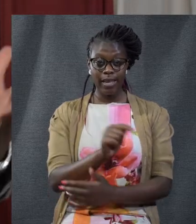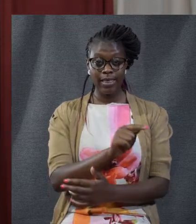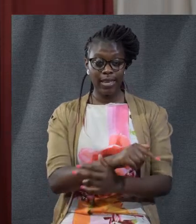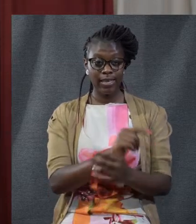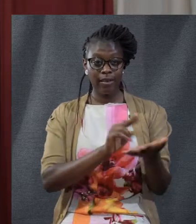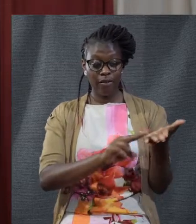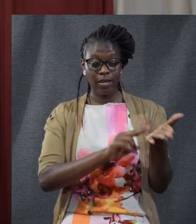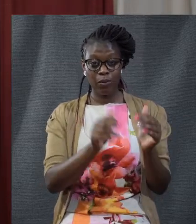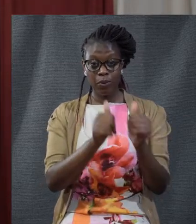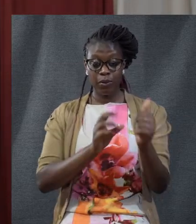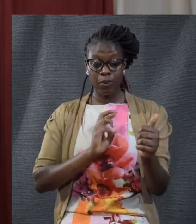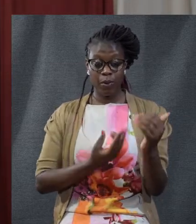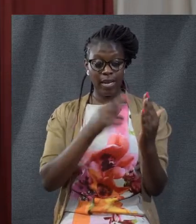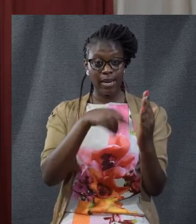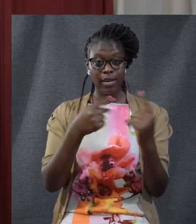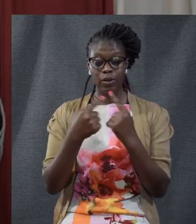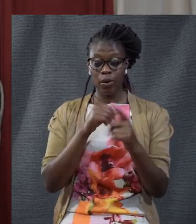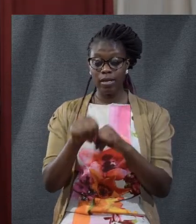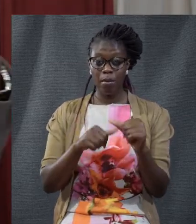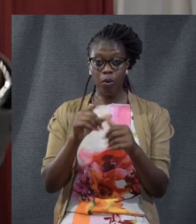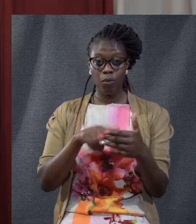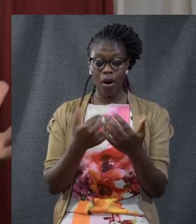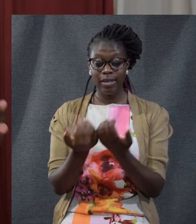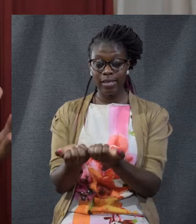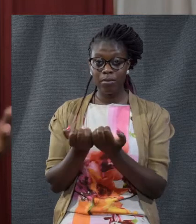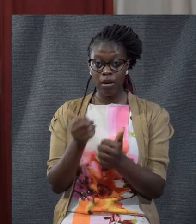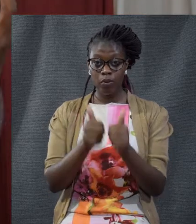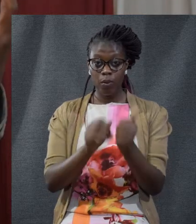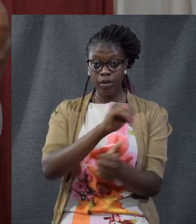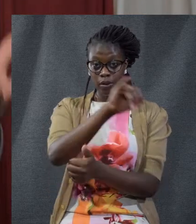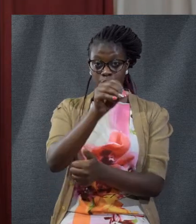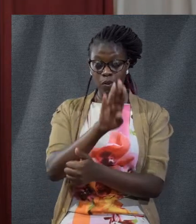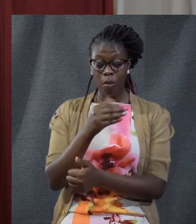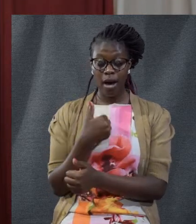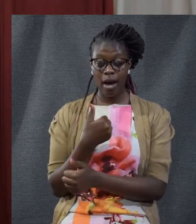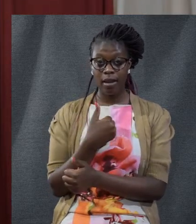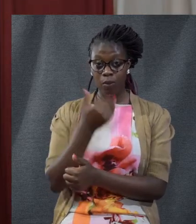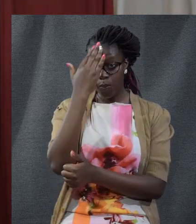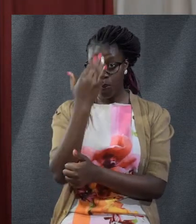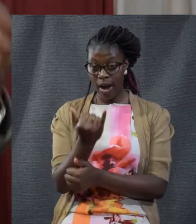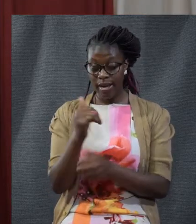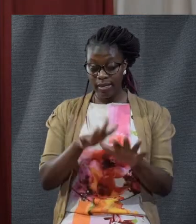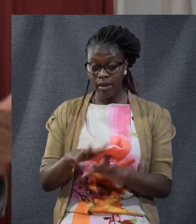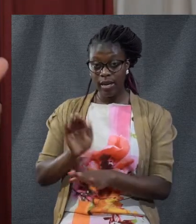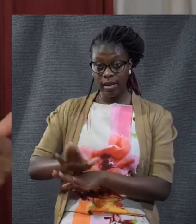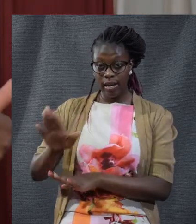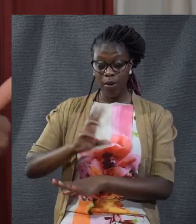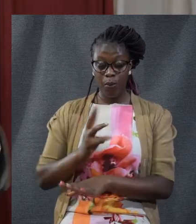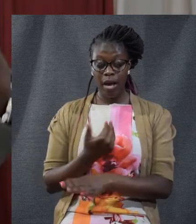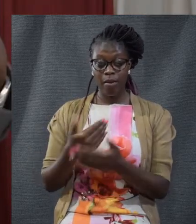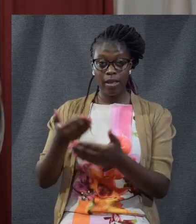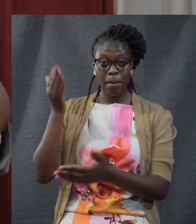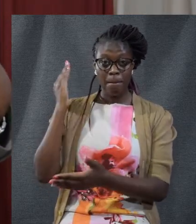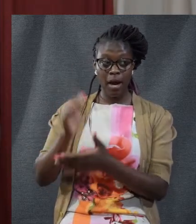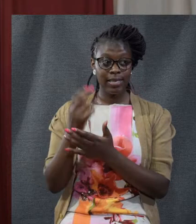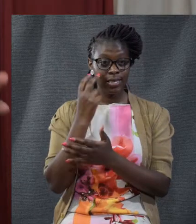This text that we have read talks about the desperation that Job went through because of his suffering. We